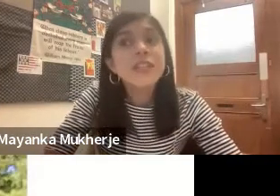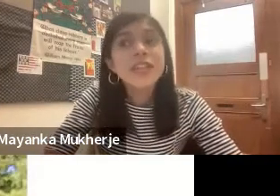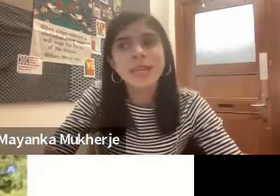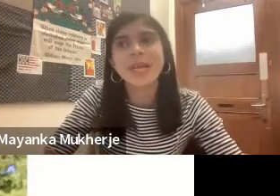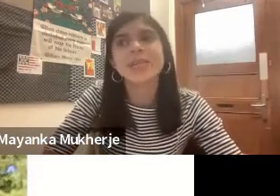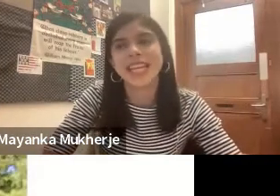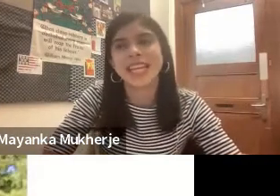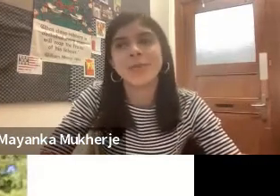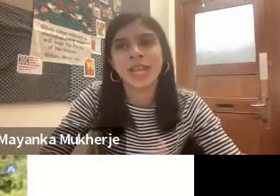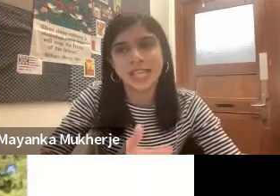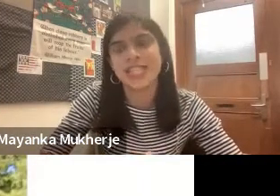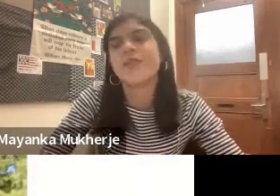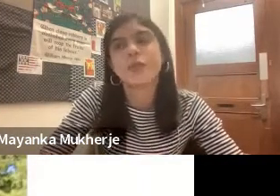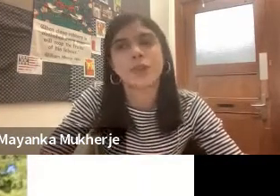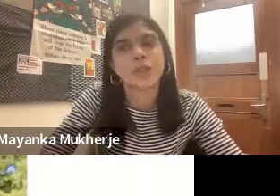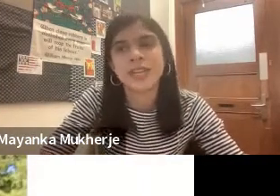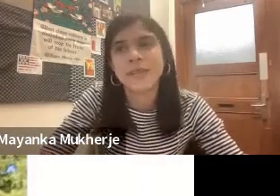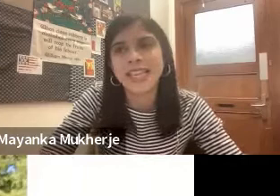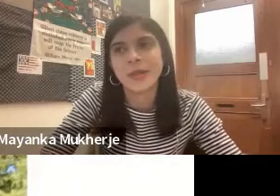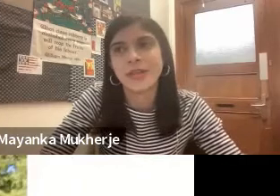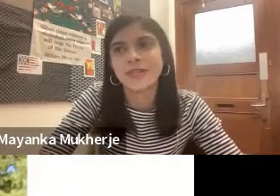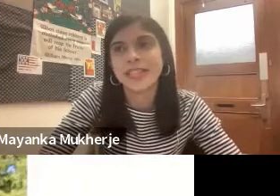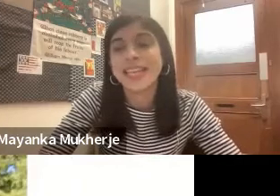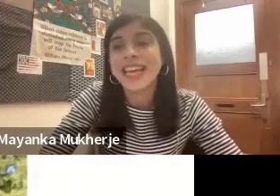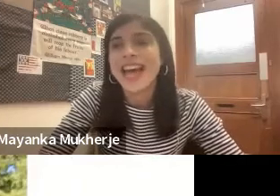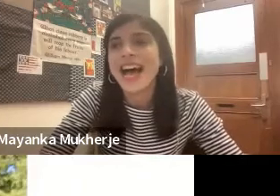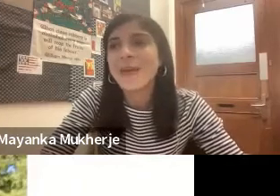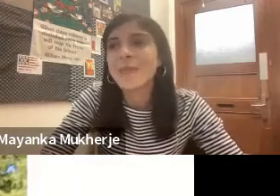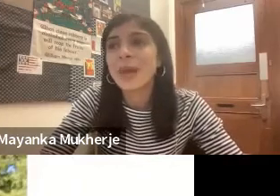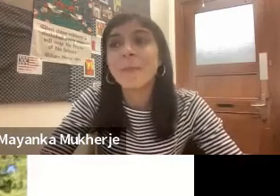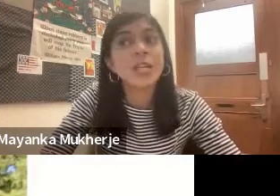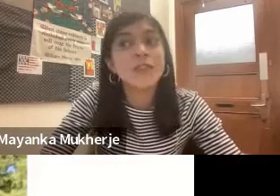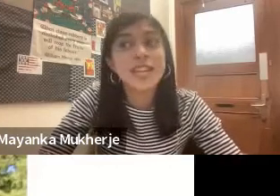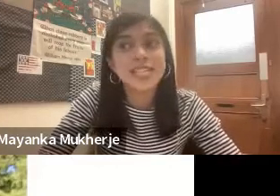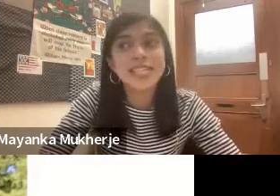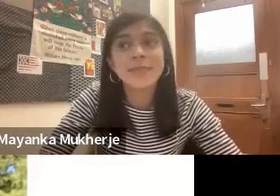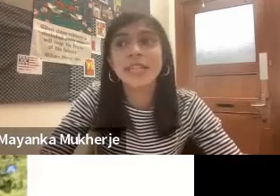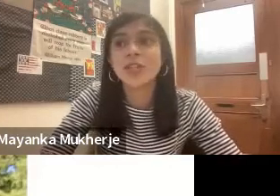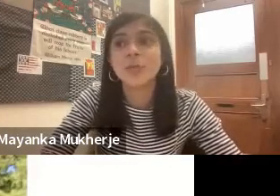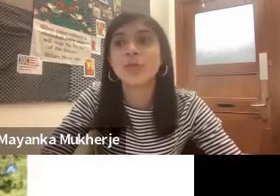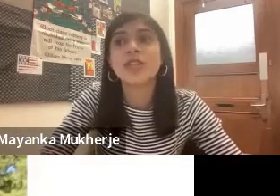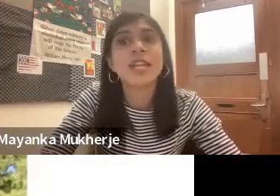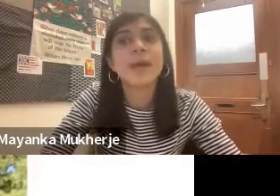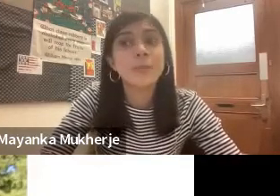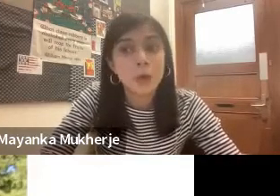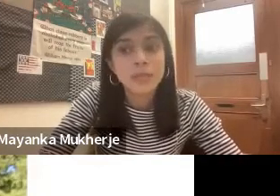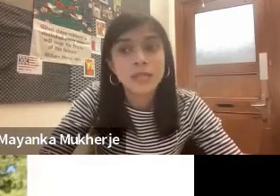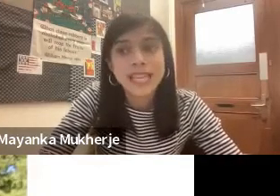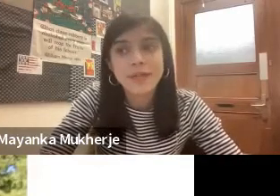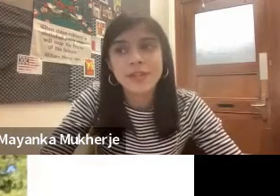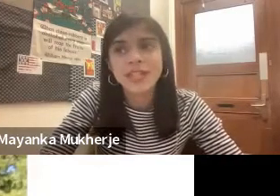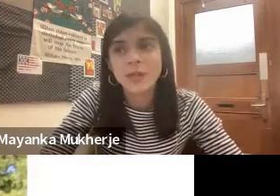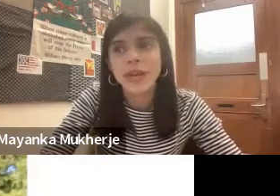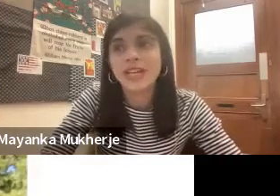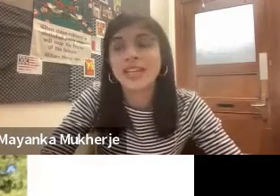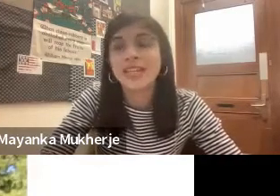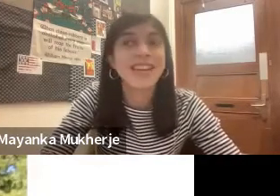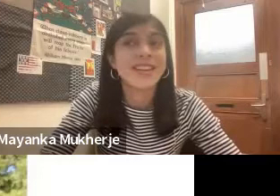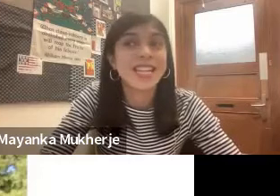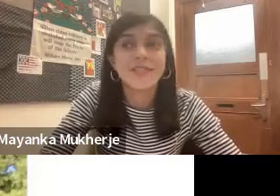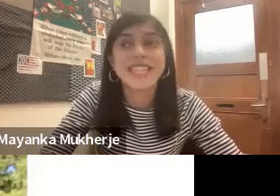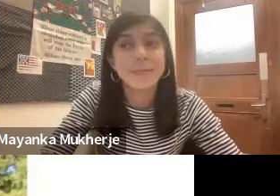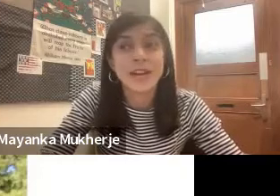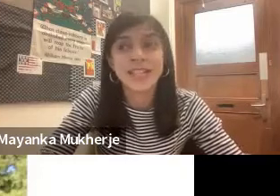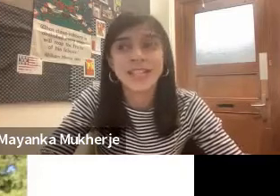gardening, grieving became the second practice that I focused on in my ethnography. Many of the residents made trip to the nearby Brompton Cemetery, where